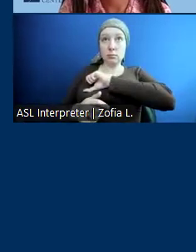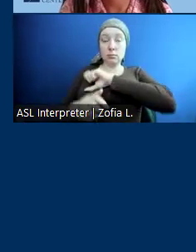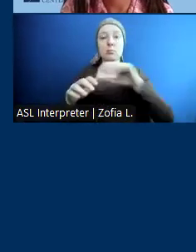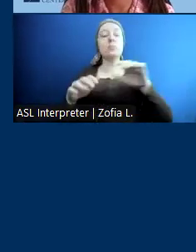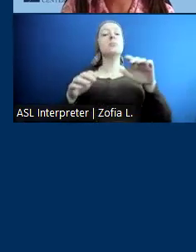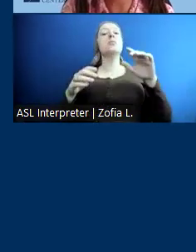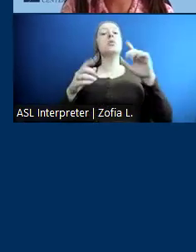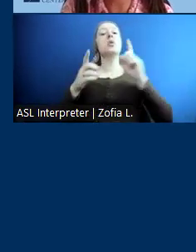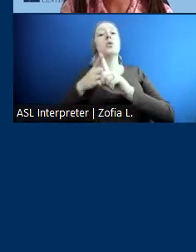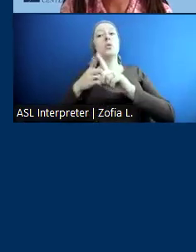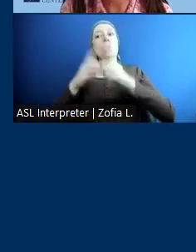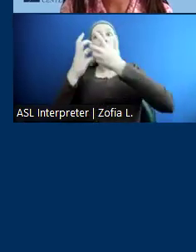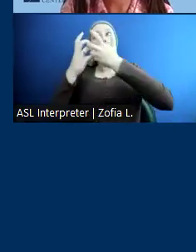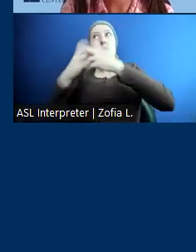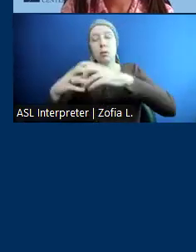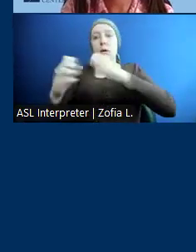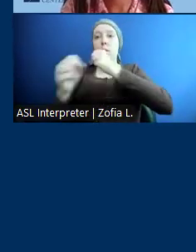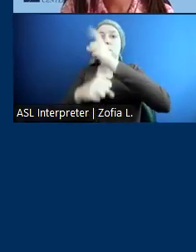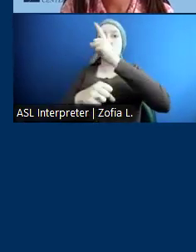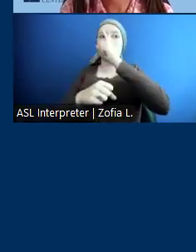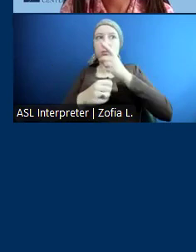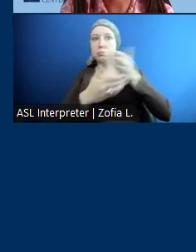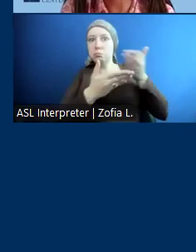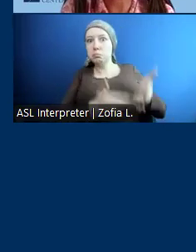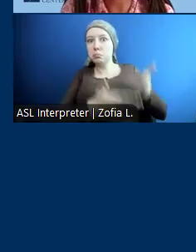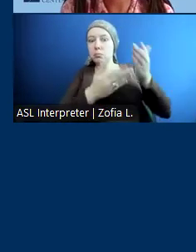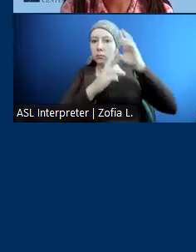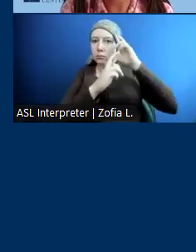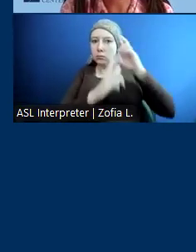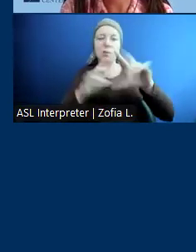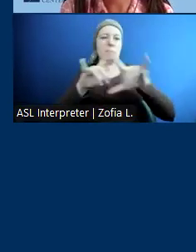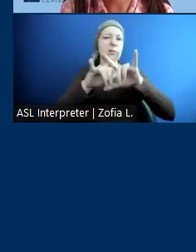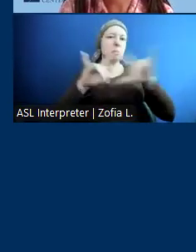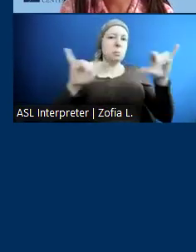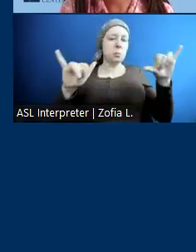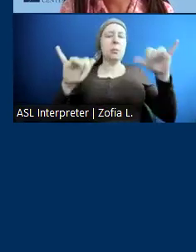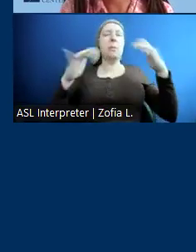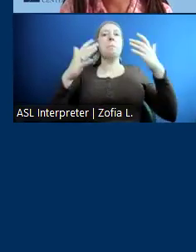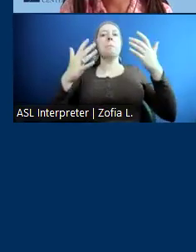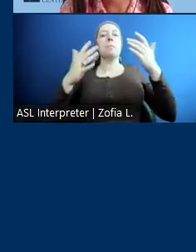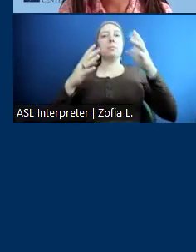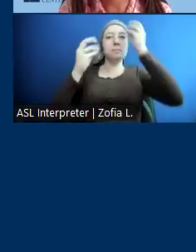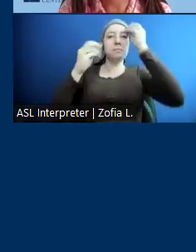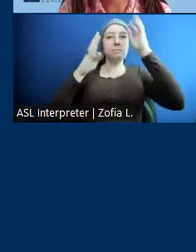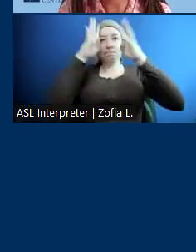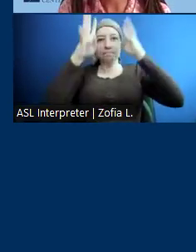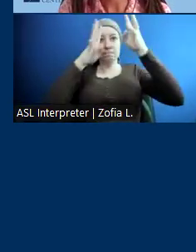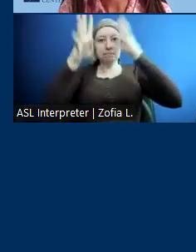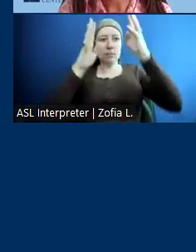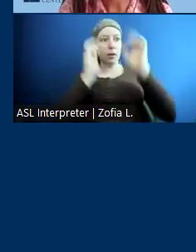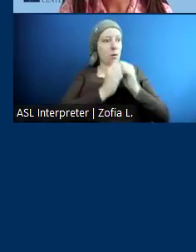are being respected, while at the same time thinking creatively on how to get the survivor to